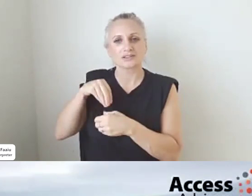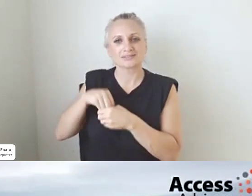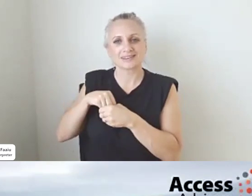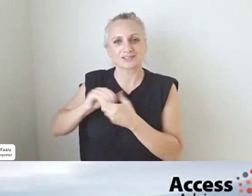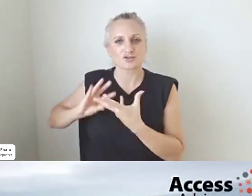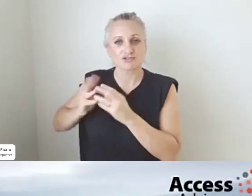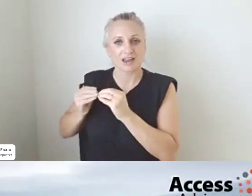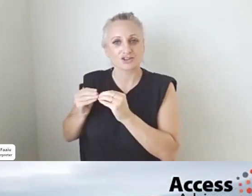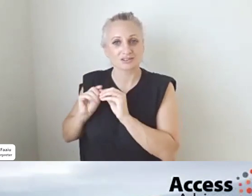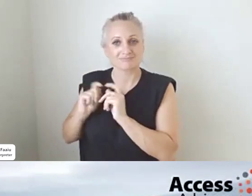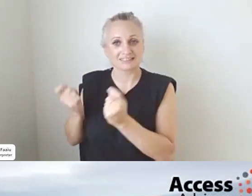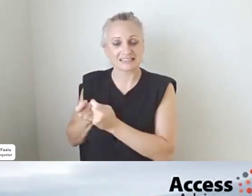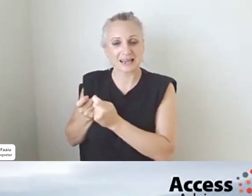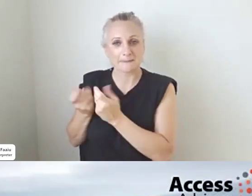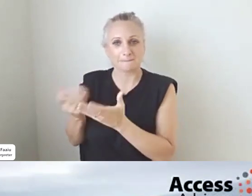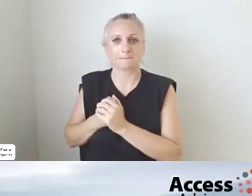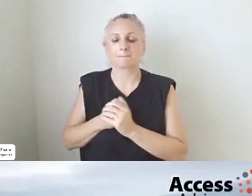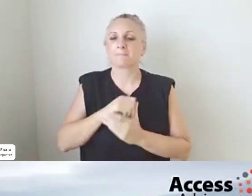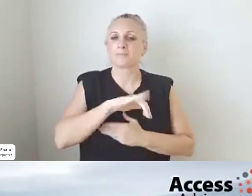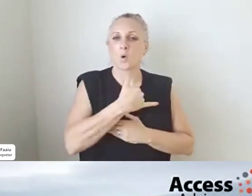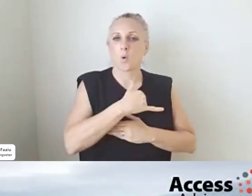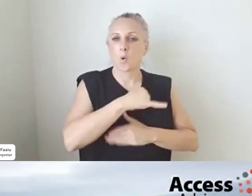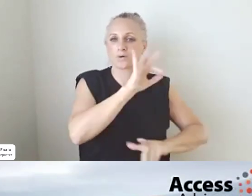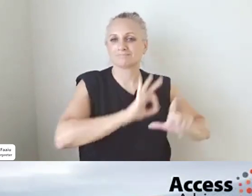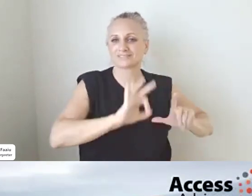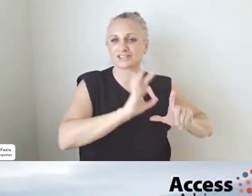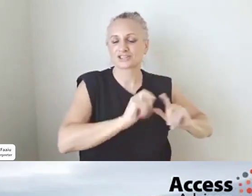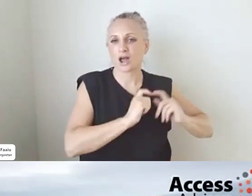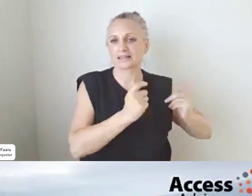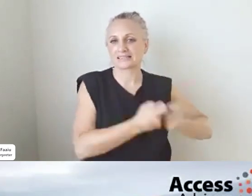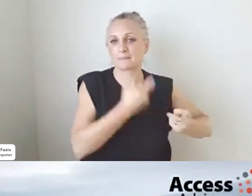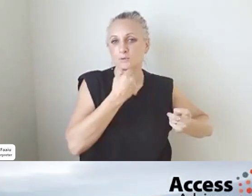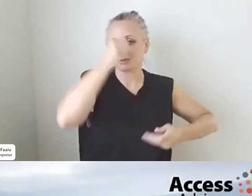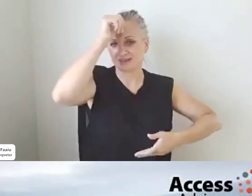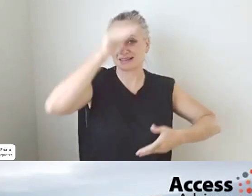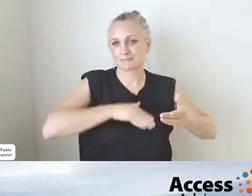and the design team user experience.